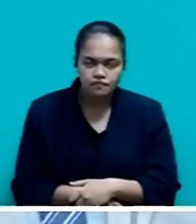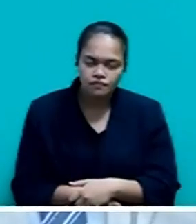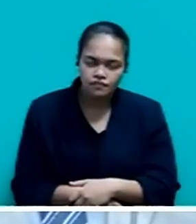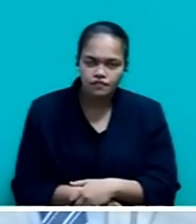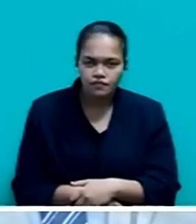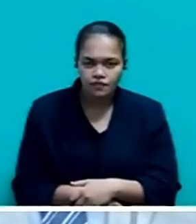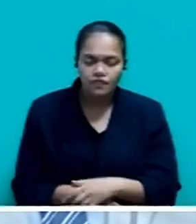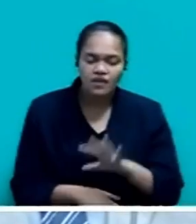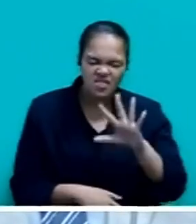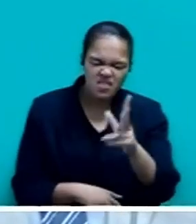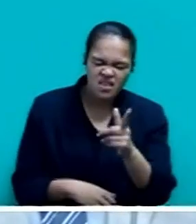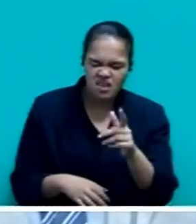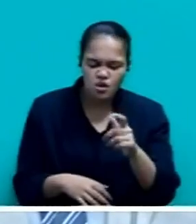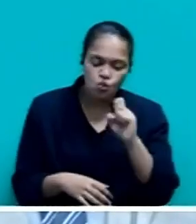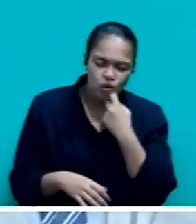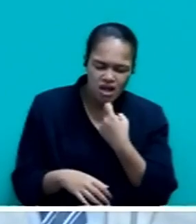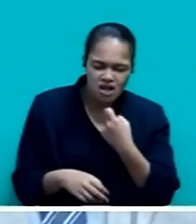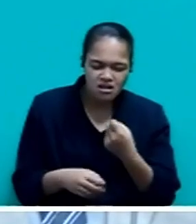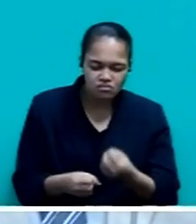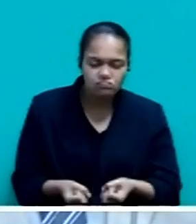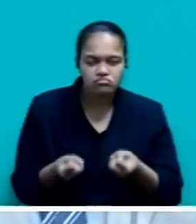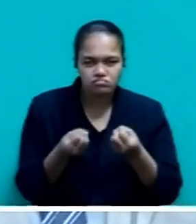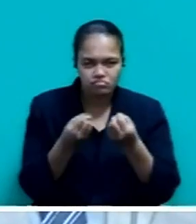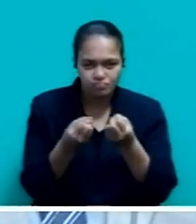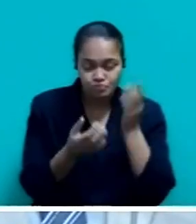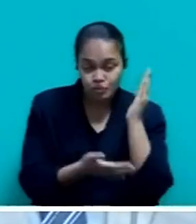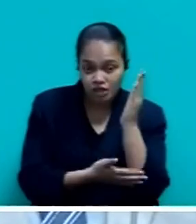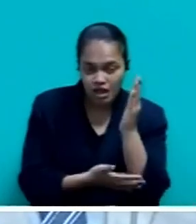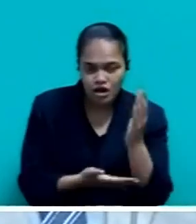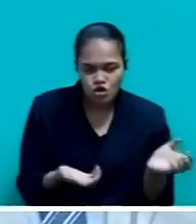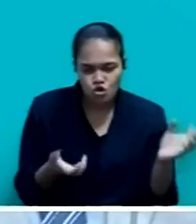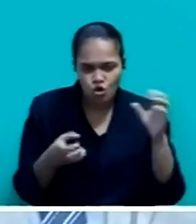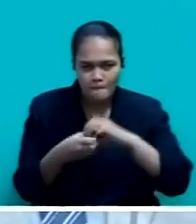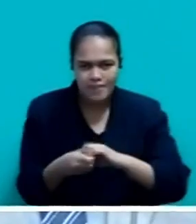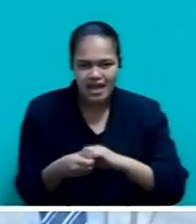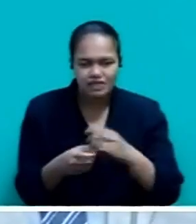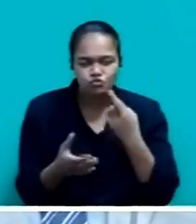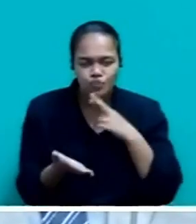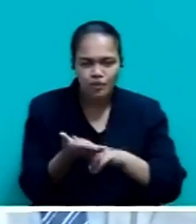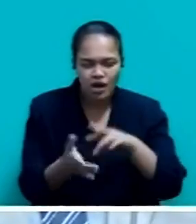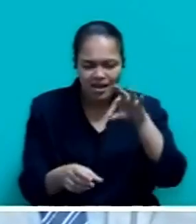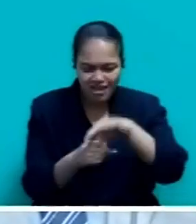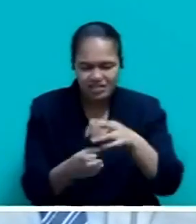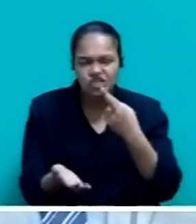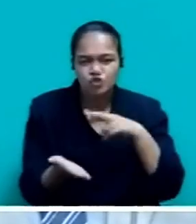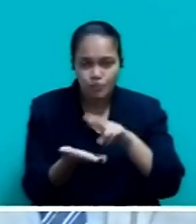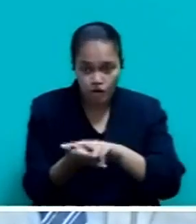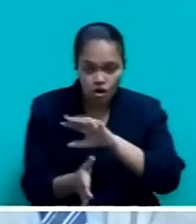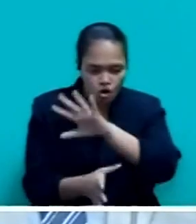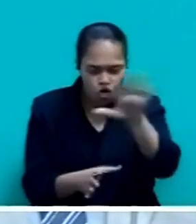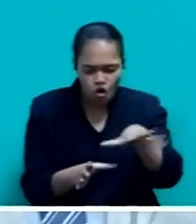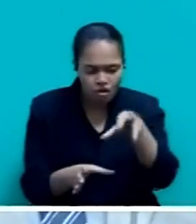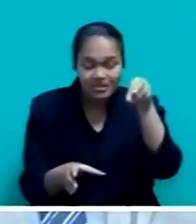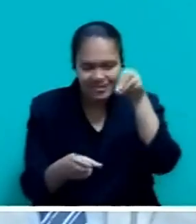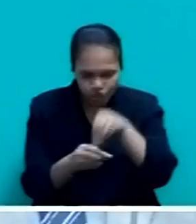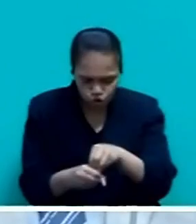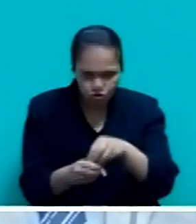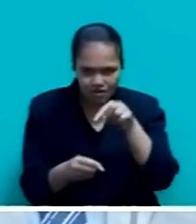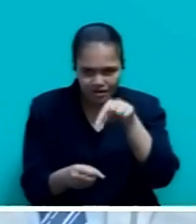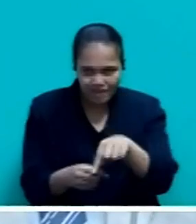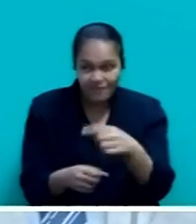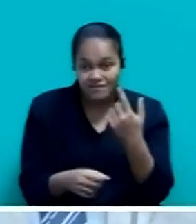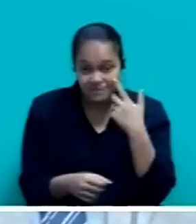will present the combined report on the Fiji election report and the election report that will include these findings, the